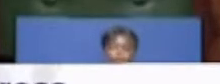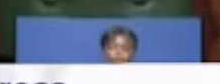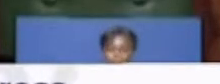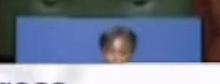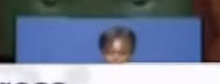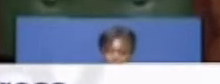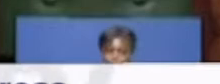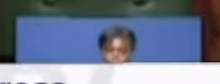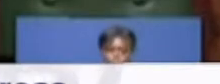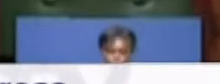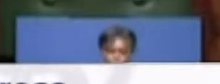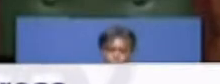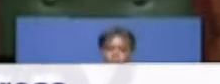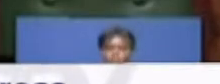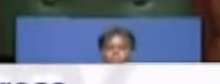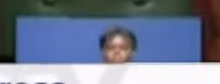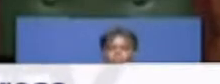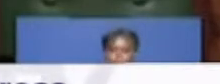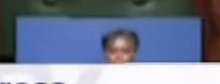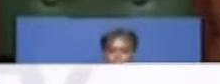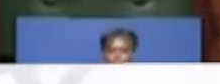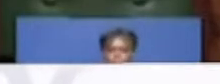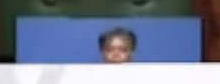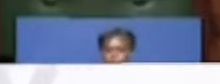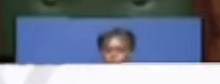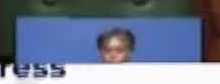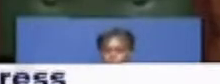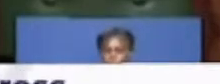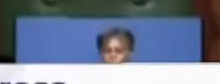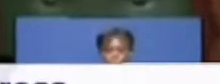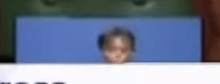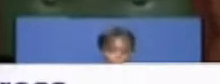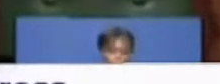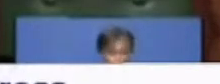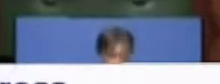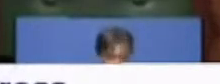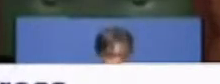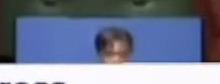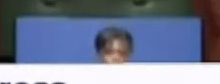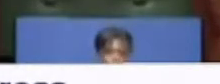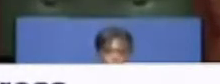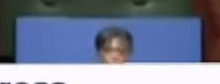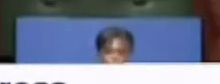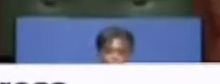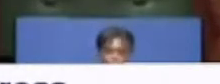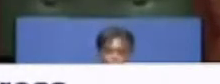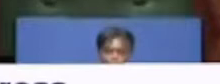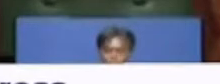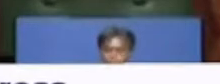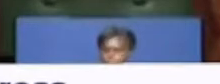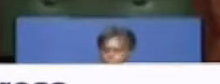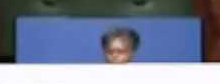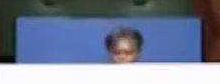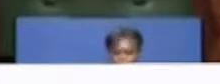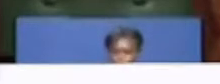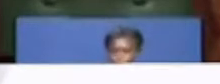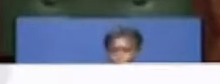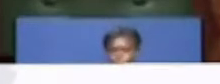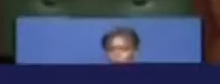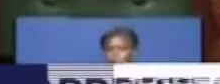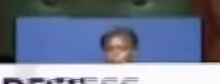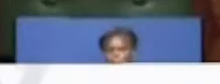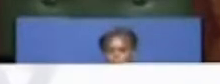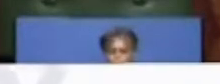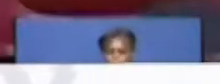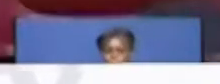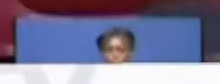true dividends if we boldly reimagine our futures. But if we go it alone, we might not secure the best opportunities for our